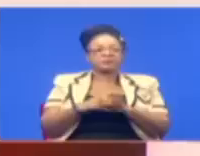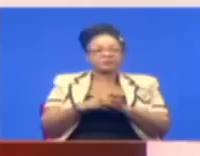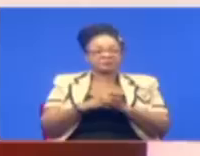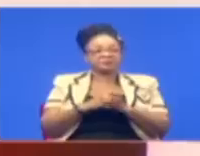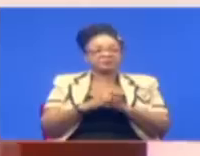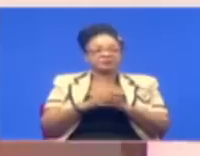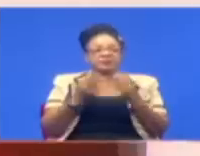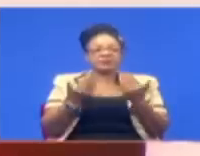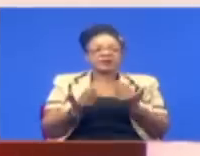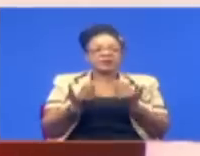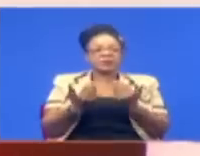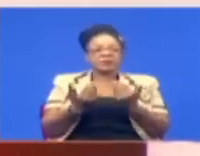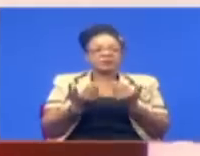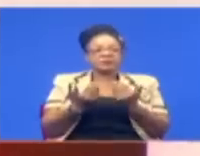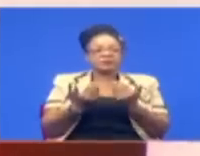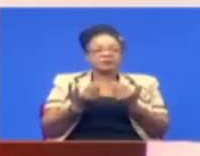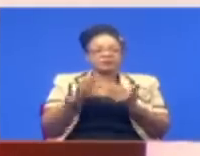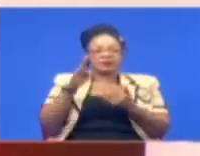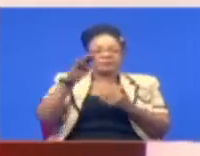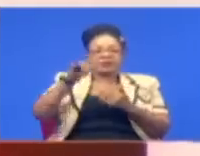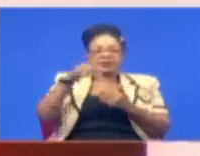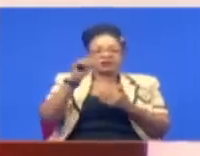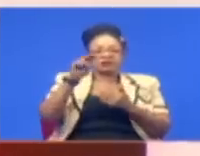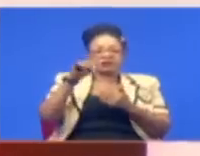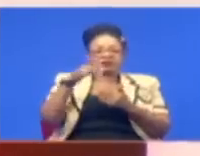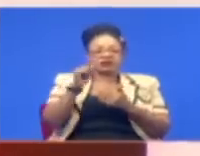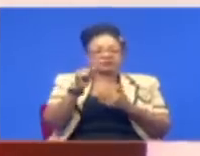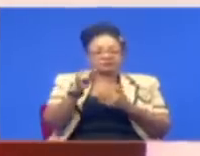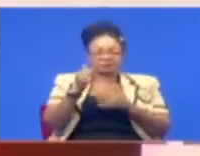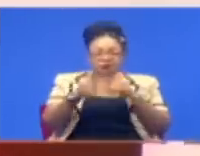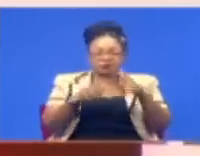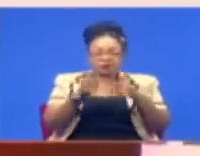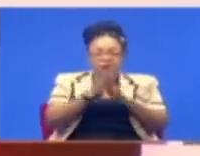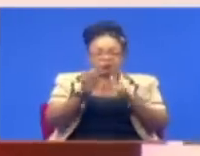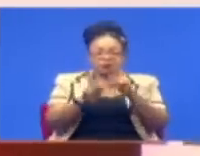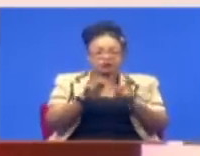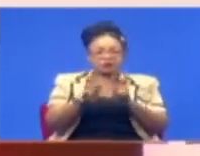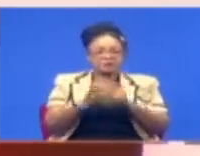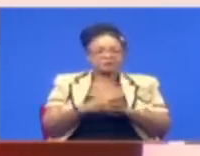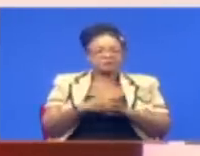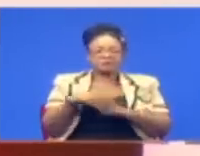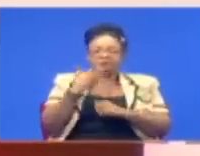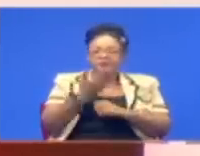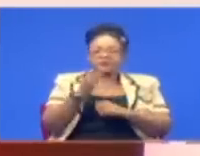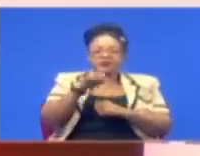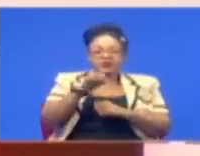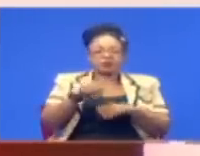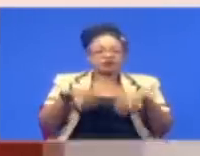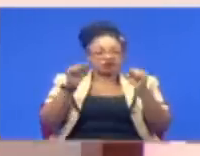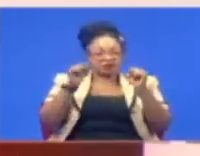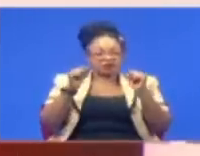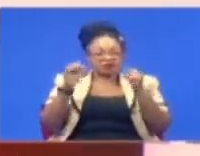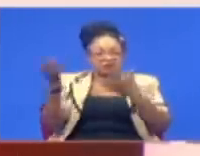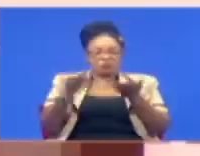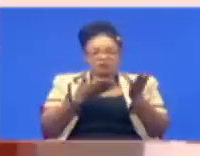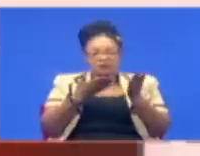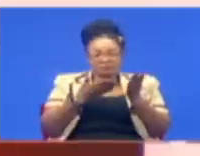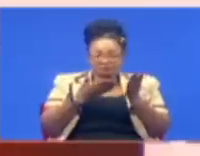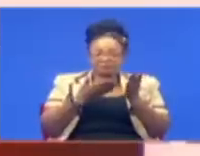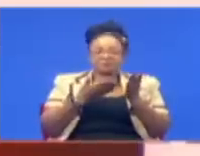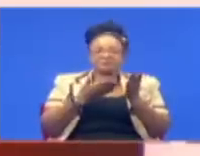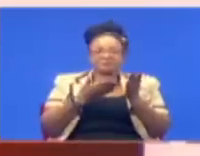It's now the turn of Honorable Judge Majaja, Commissioner, to continue with the questioning. Thank you, Chair, and welcome, Senior Counsel.